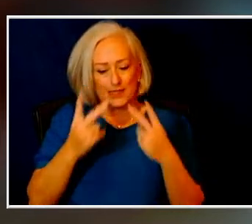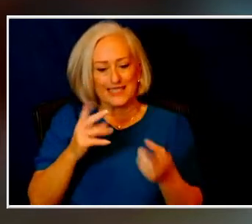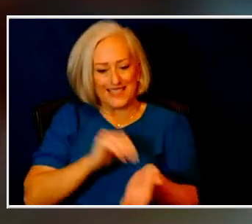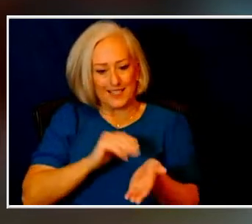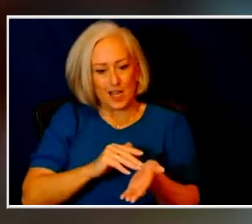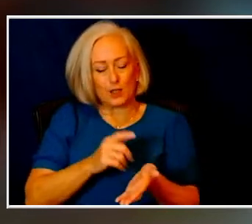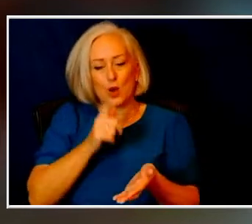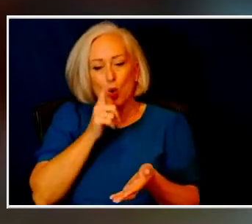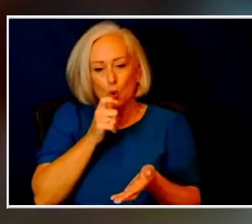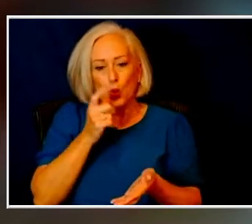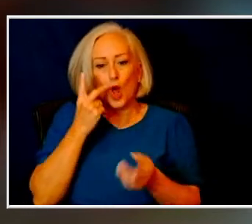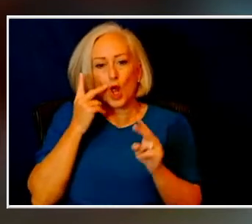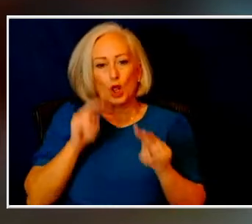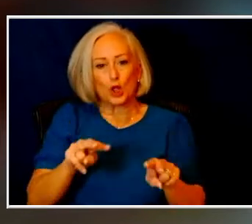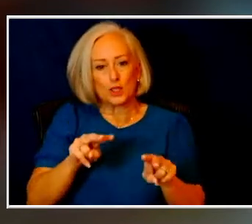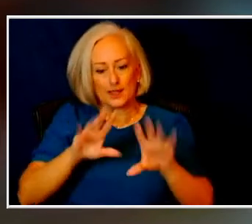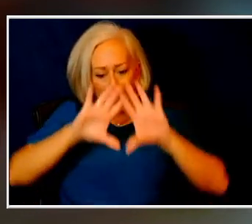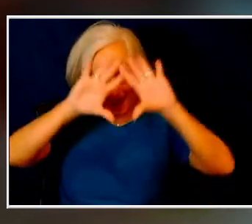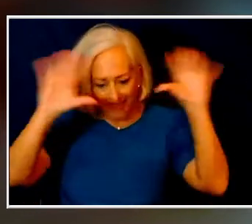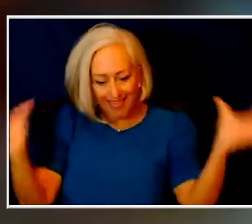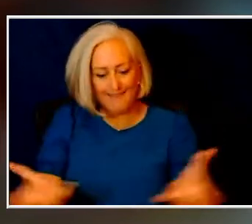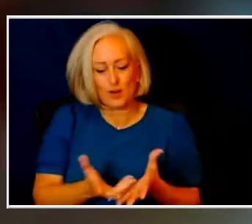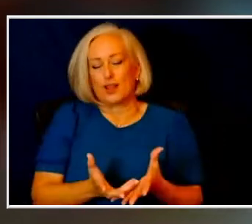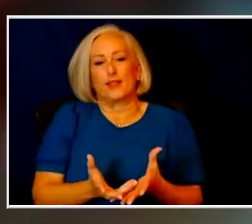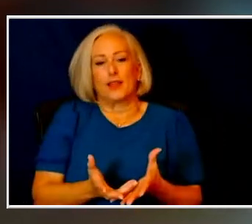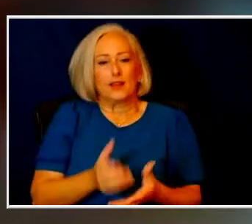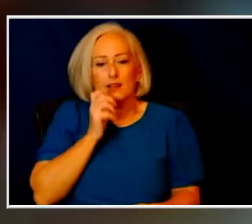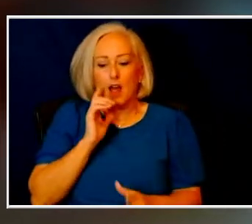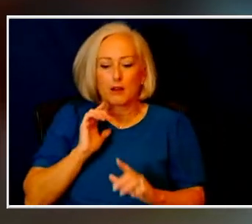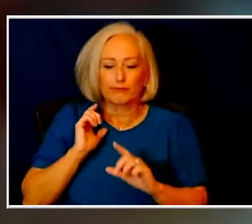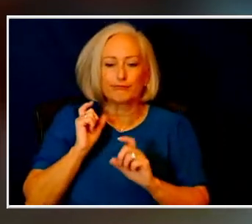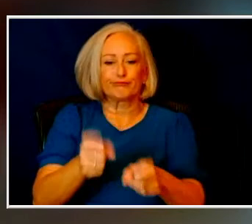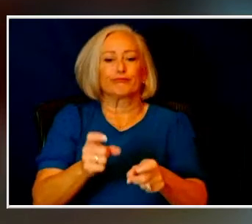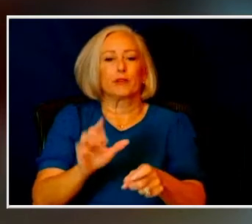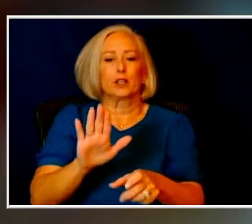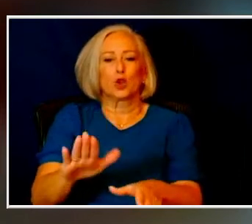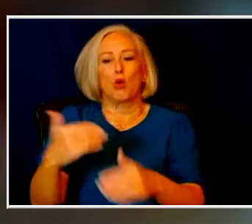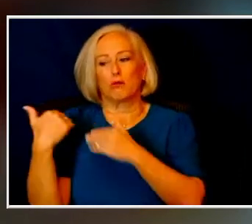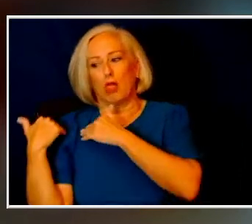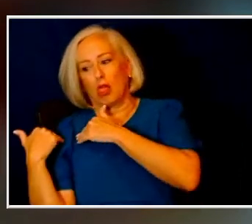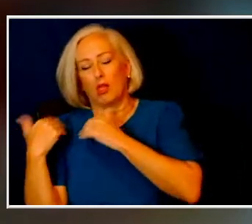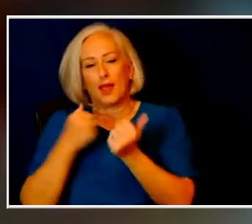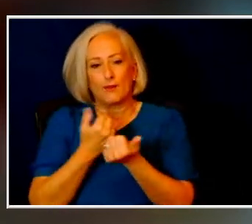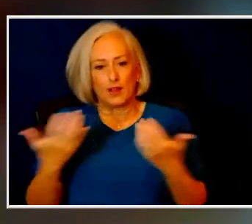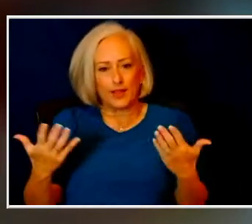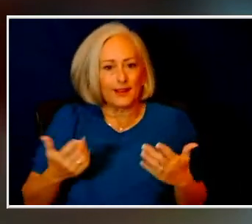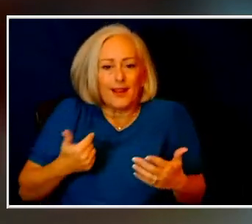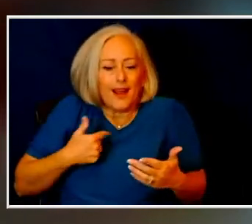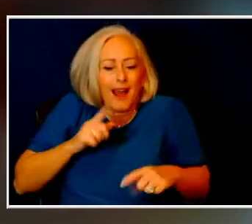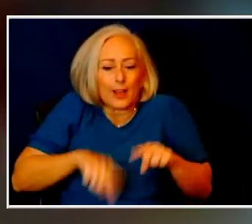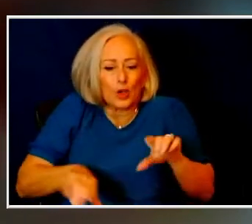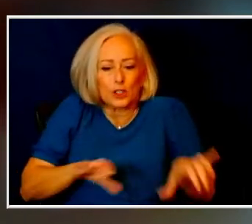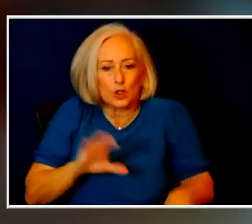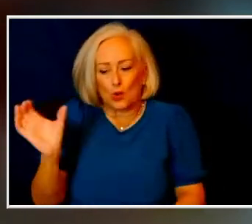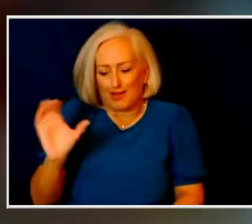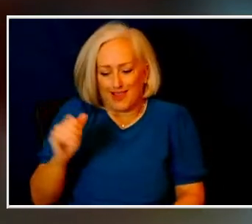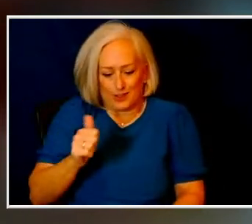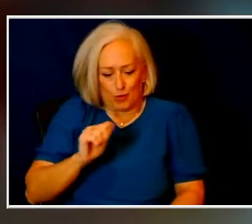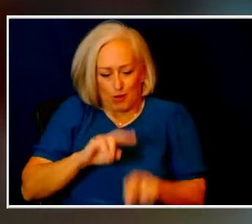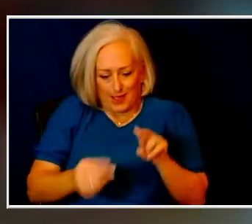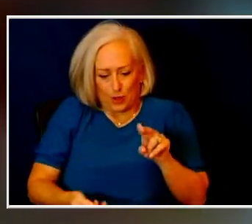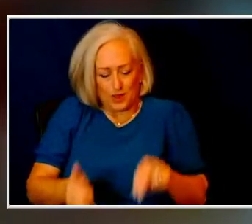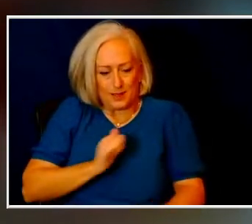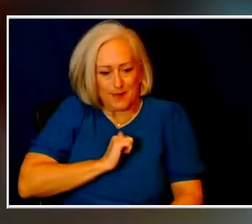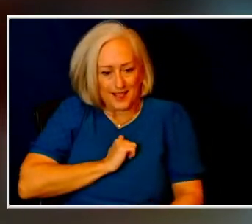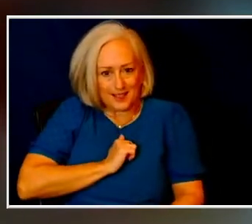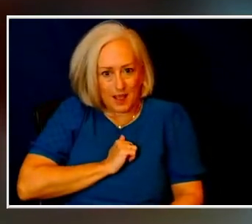not just put it on you. I couldn't have gotten my cholesterol down by myself. I couldn't have seen the sense of exercise and